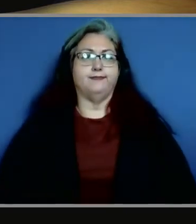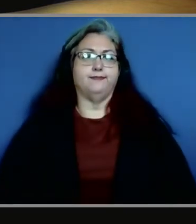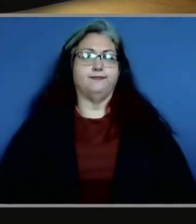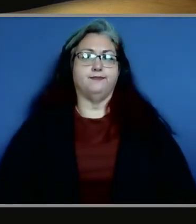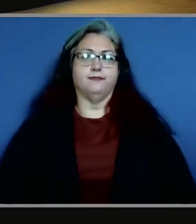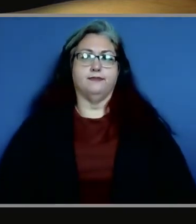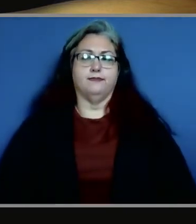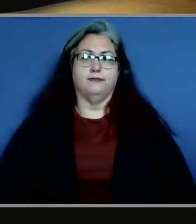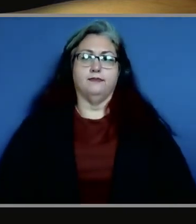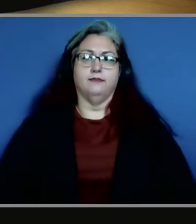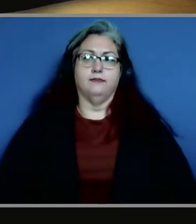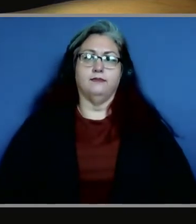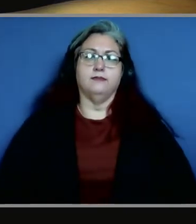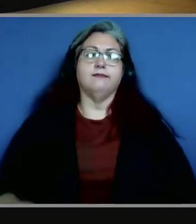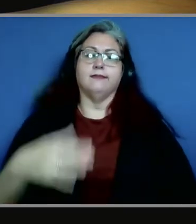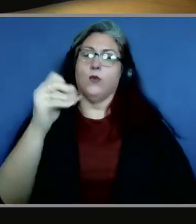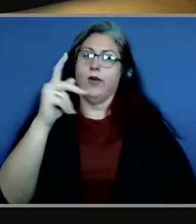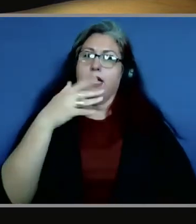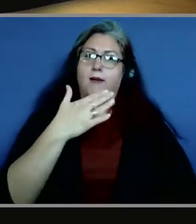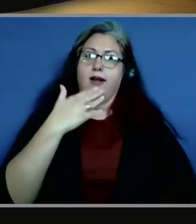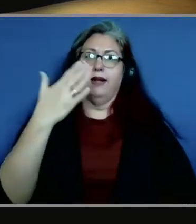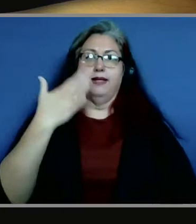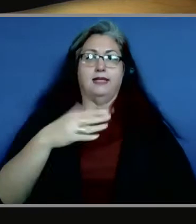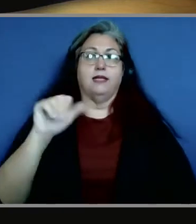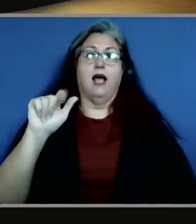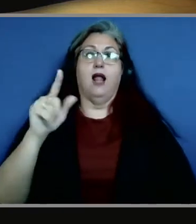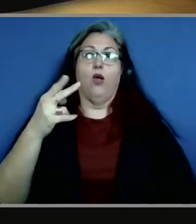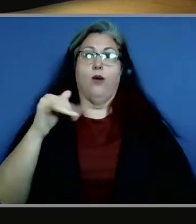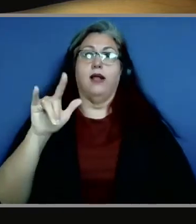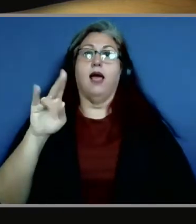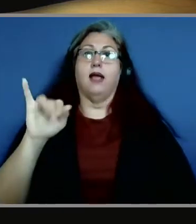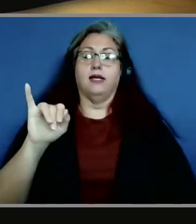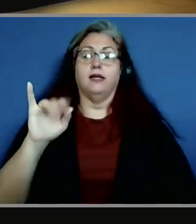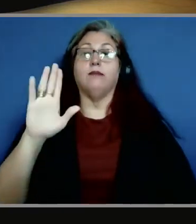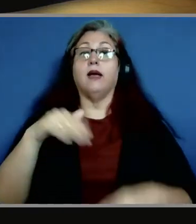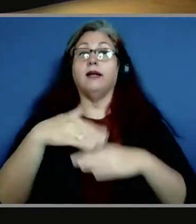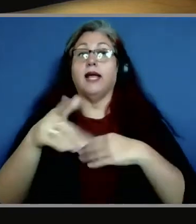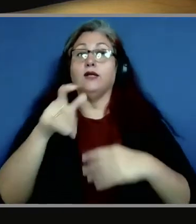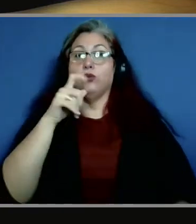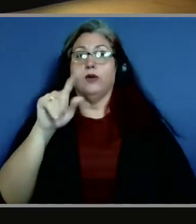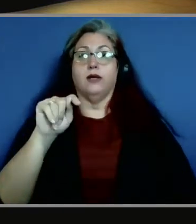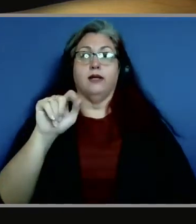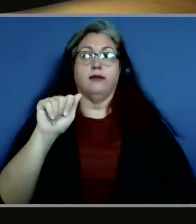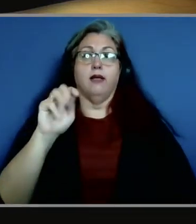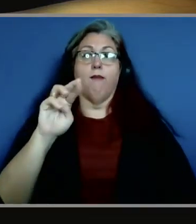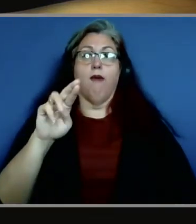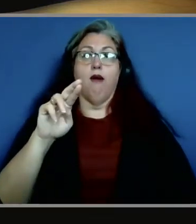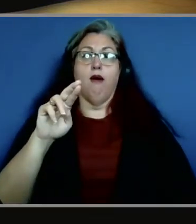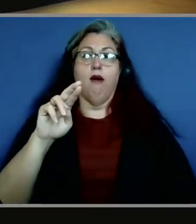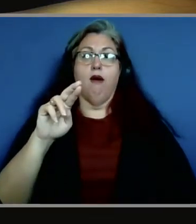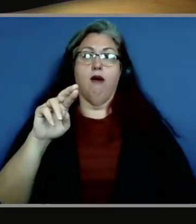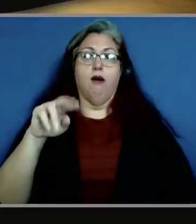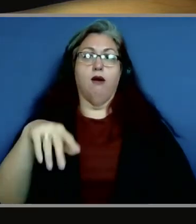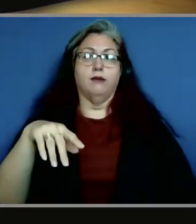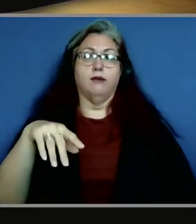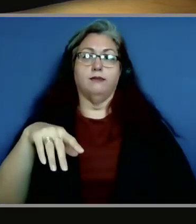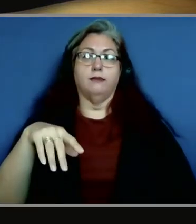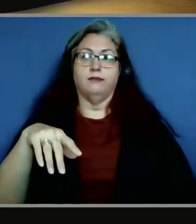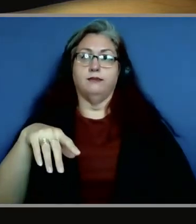you. Mahalo. This is Alohilani. Next is Tamara Paulton.